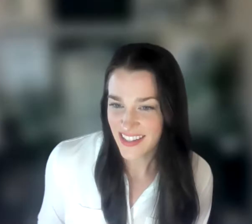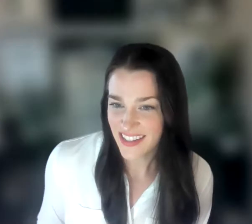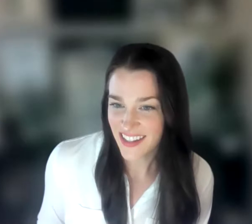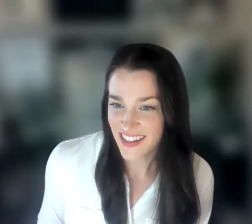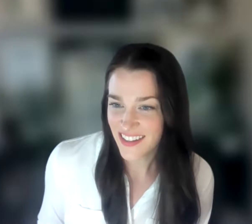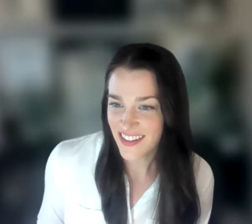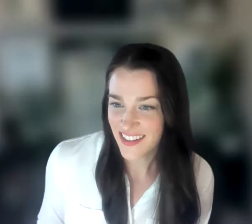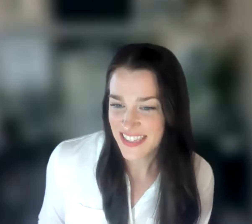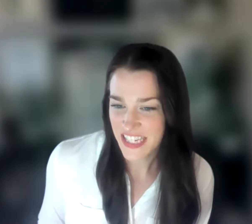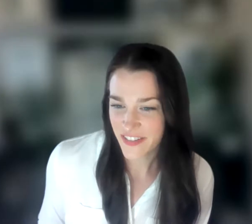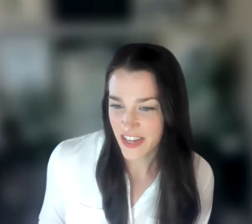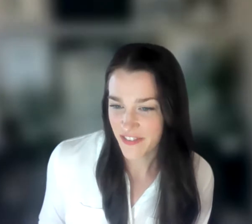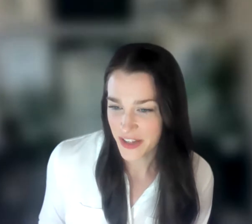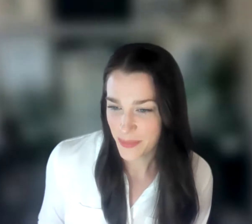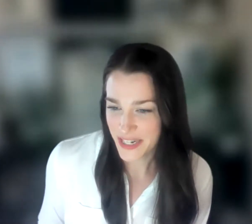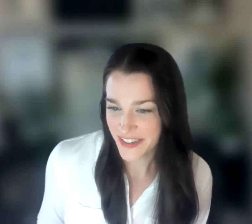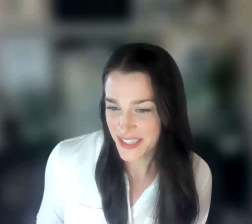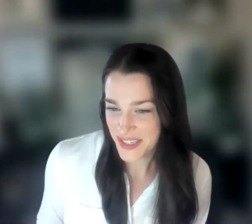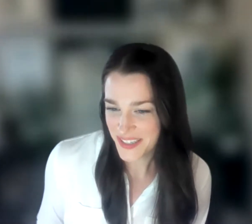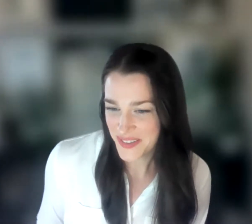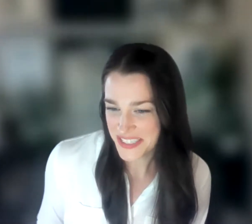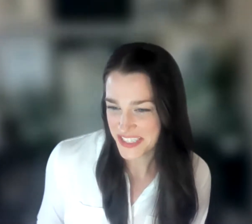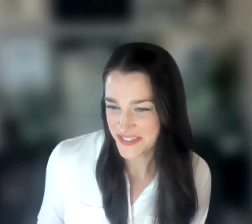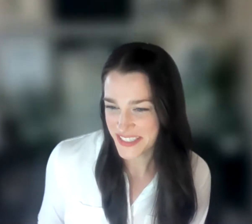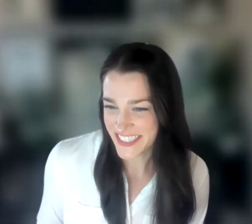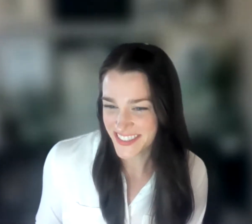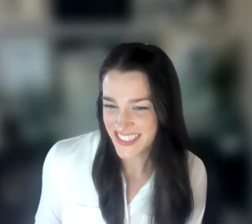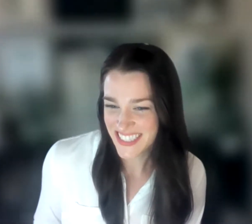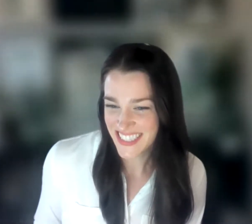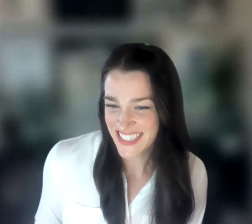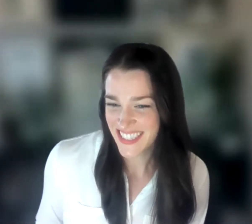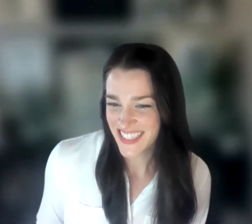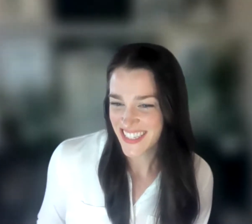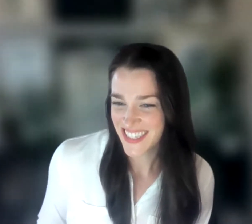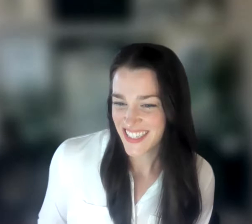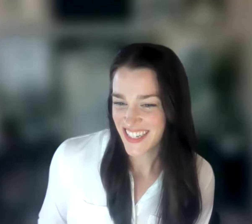Well, let's see if I have another better question for you.